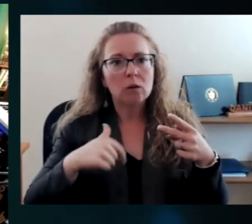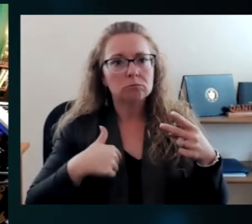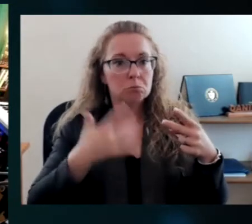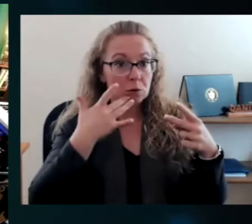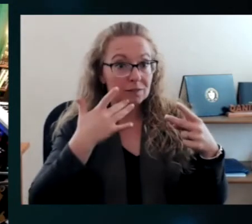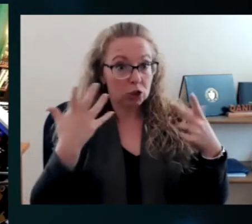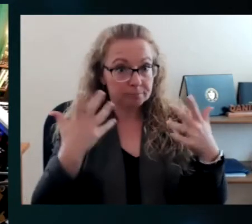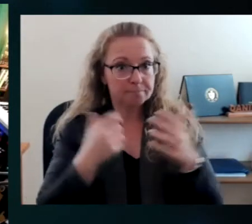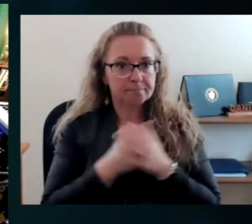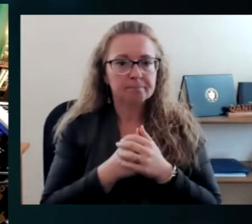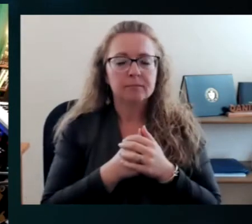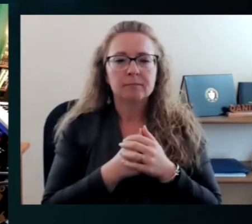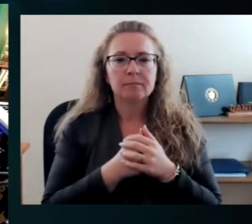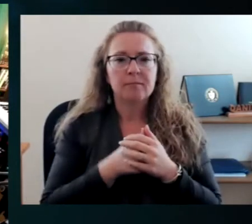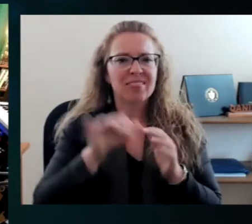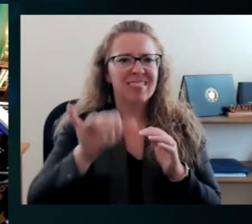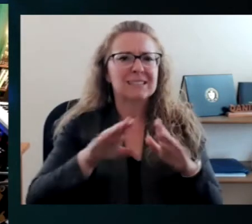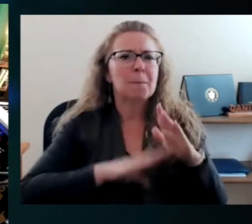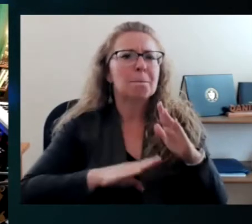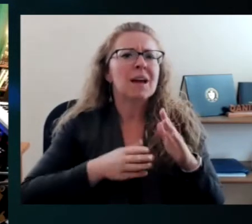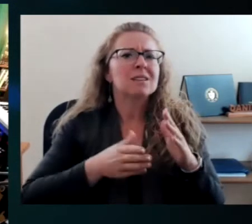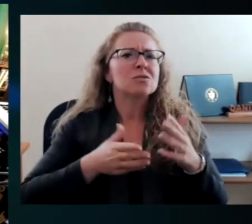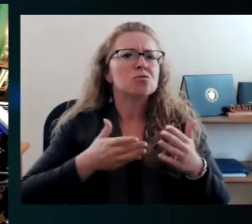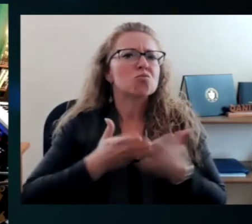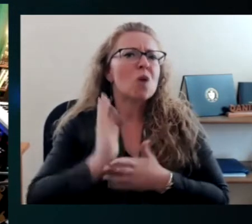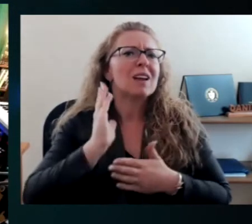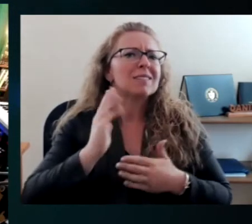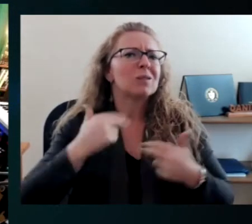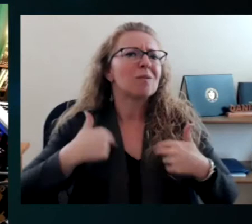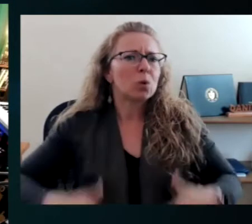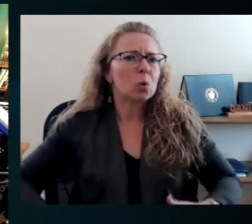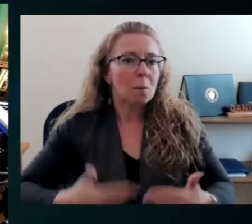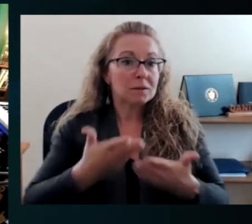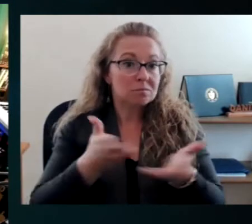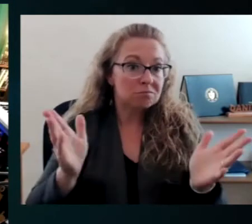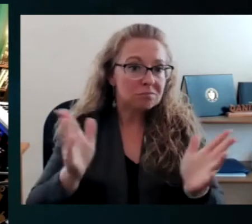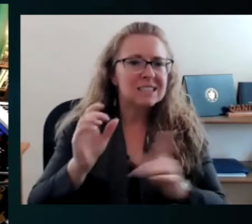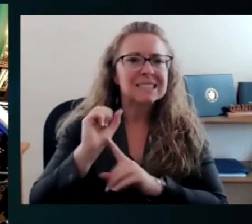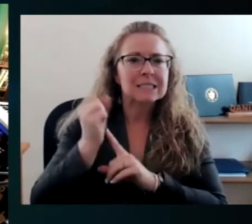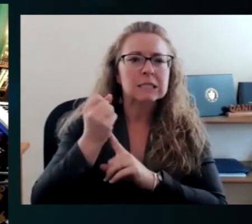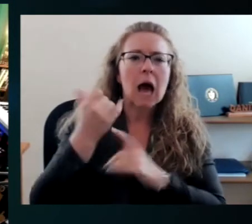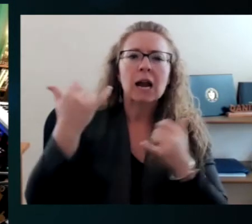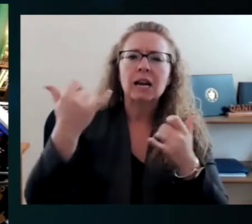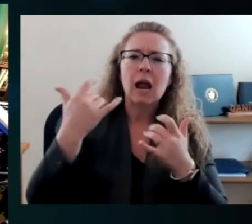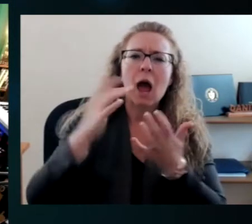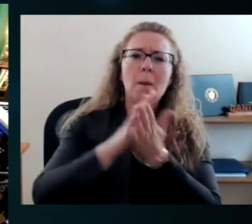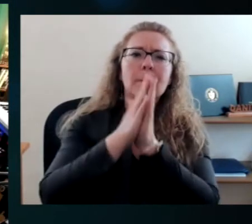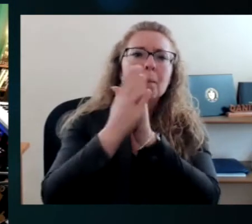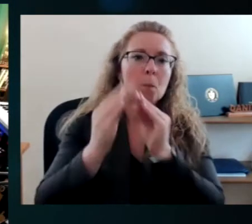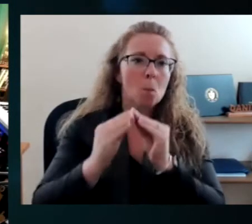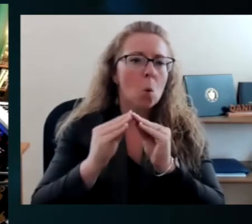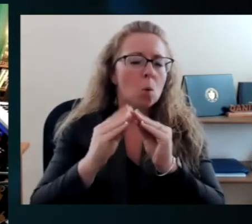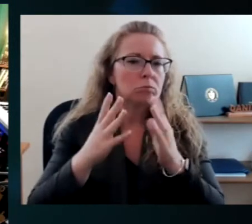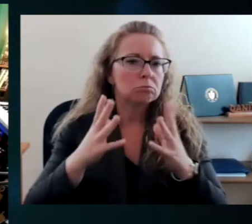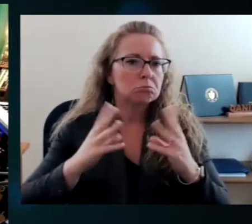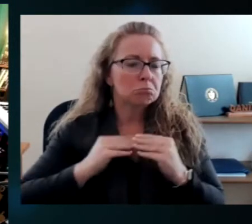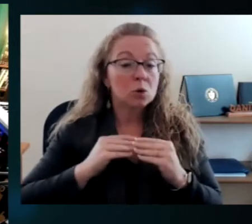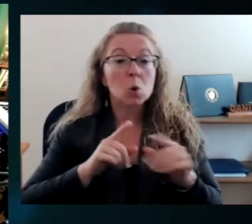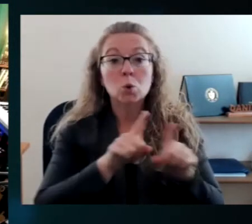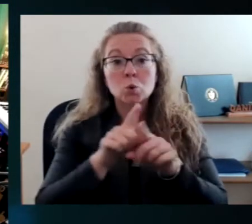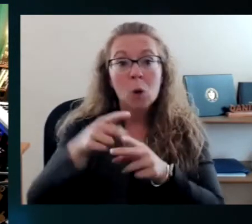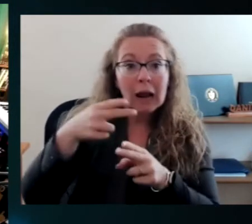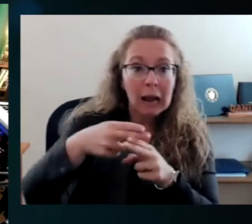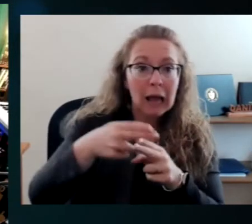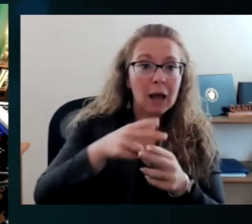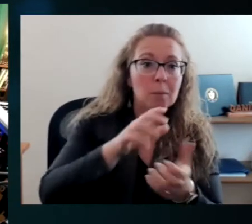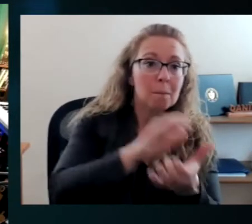see that as a basic human right. And increasingly our society is coming to reflect that. And this includes changing your name for marriage or divorce,